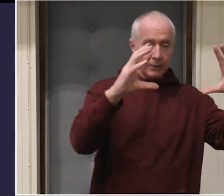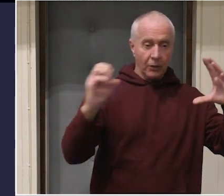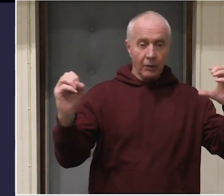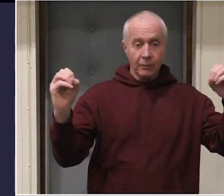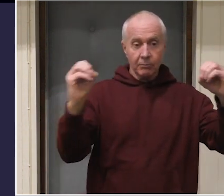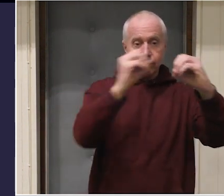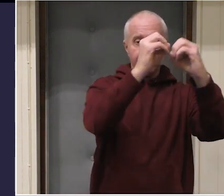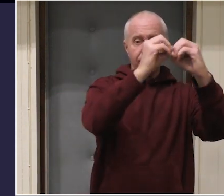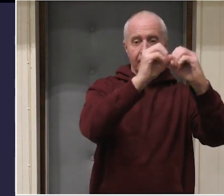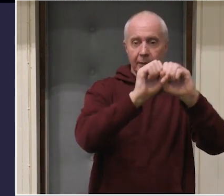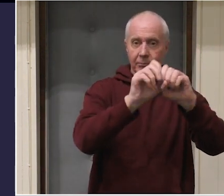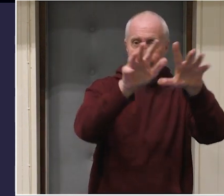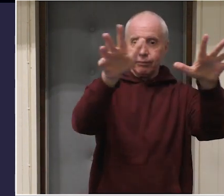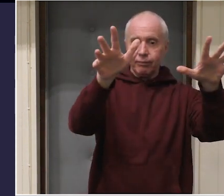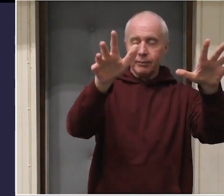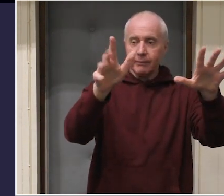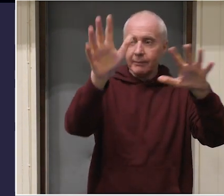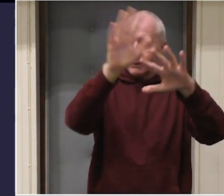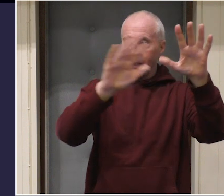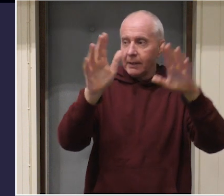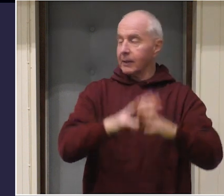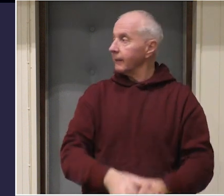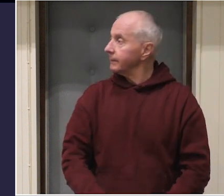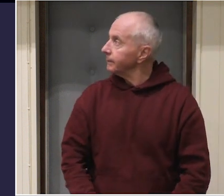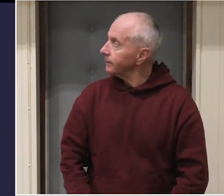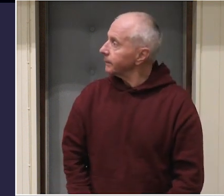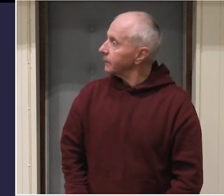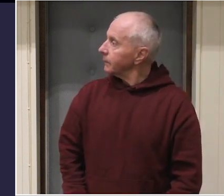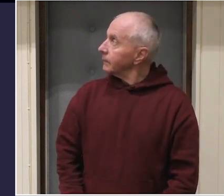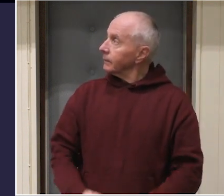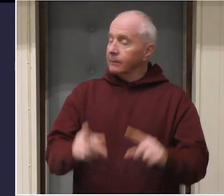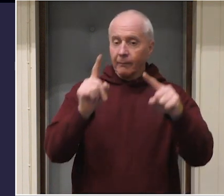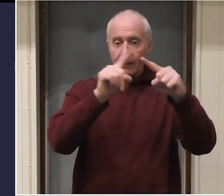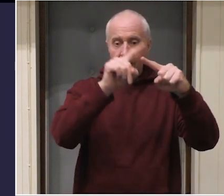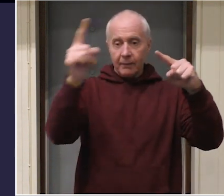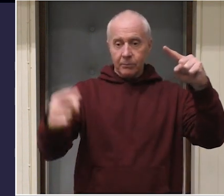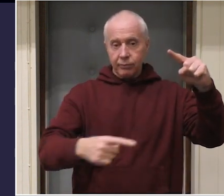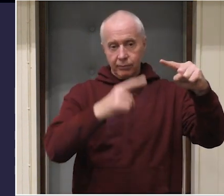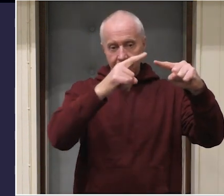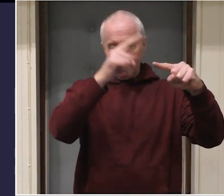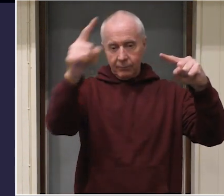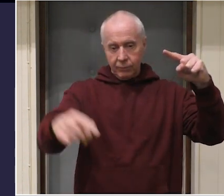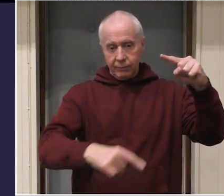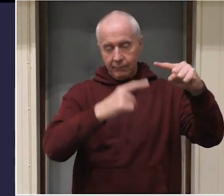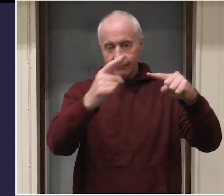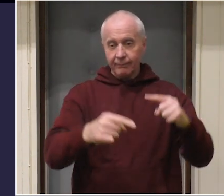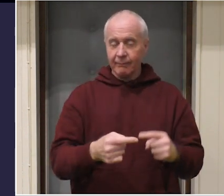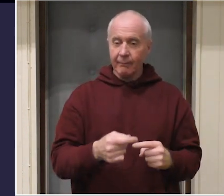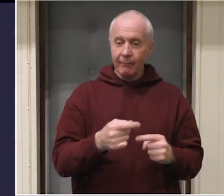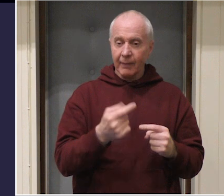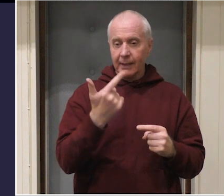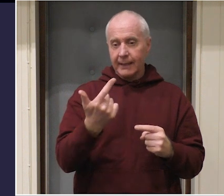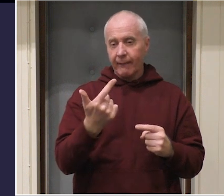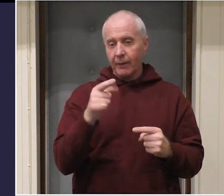into space. And we get one of those concentric rings. The orbit is every 7.9 years. That means we get a concentric